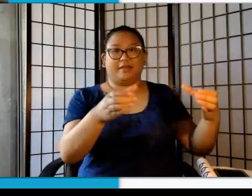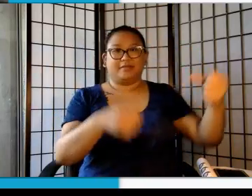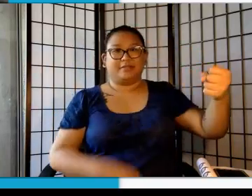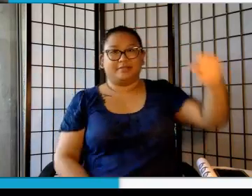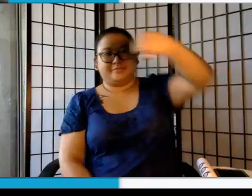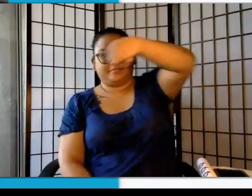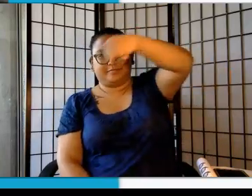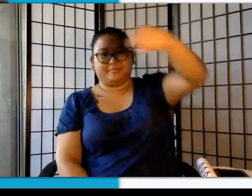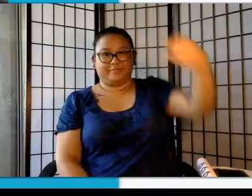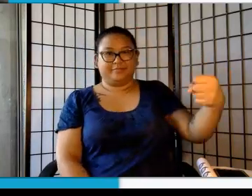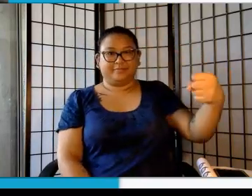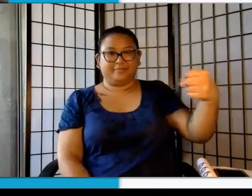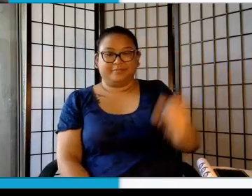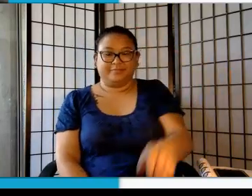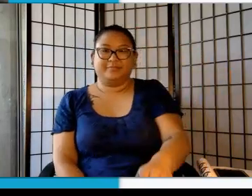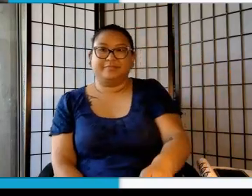something else.